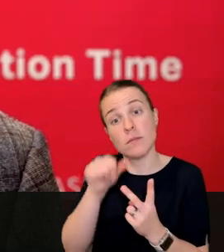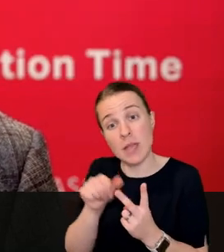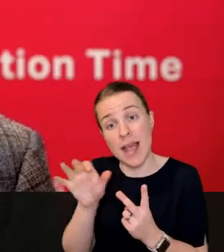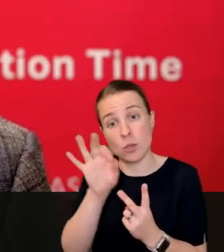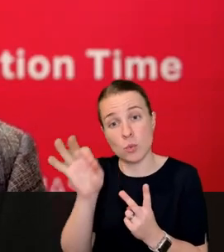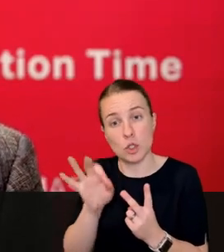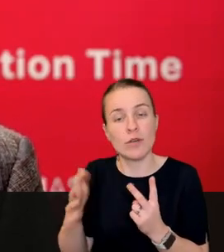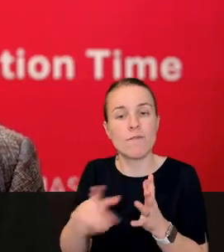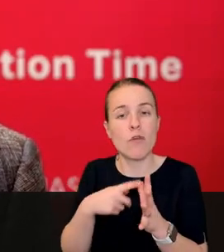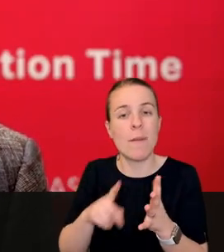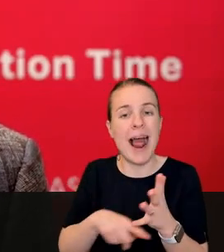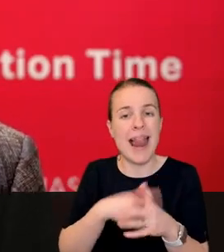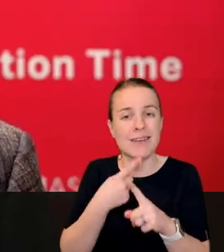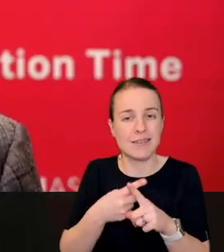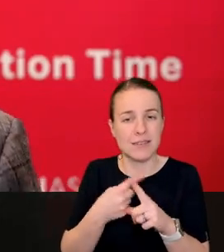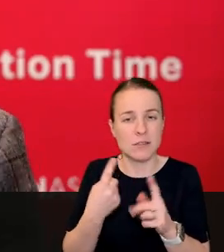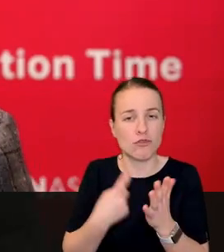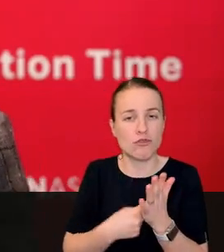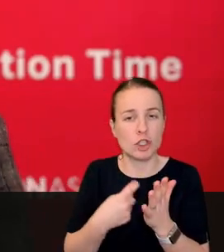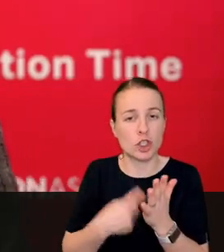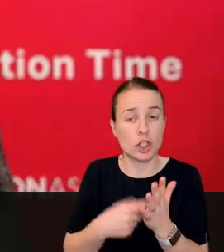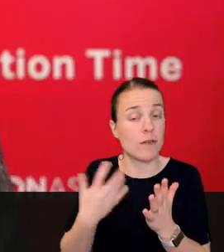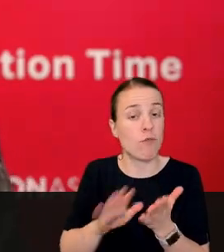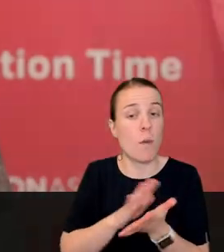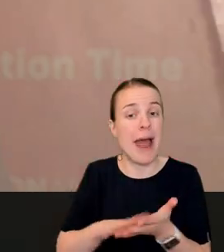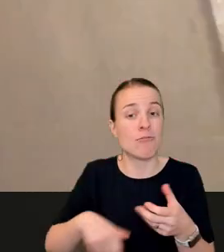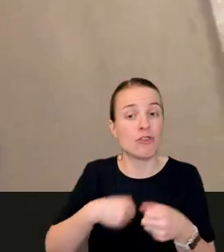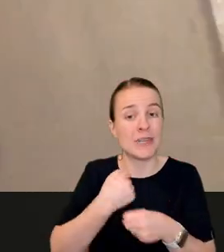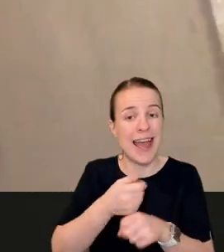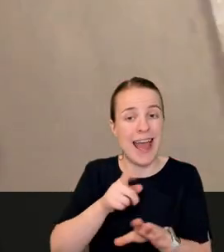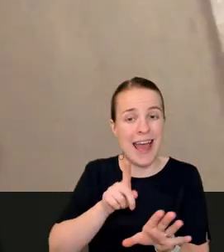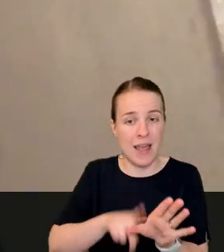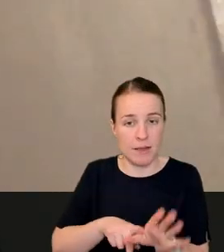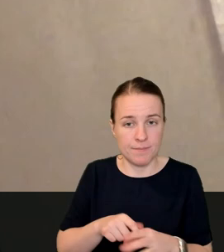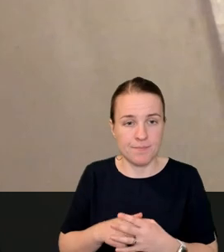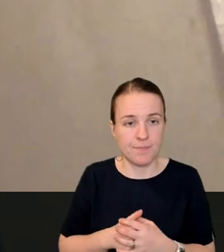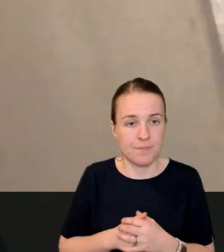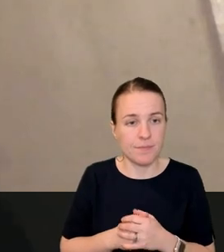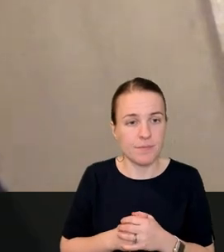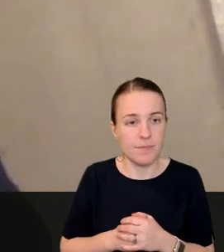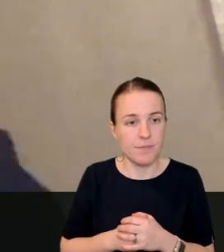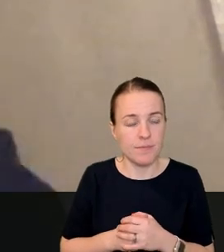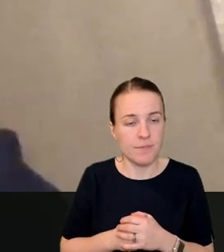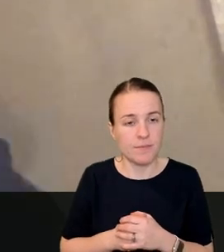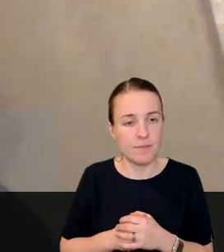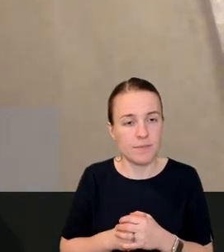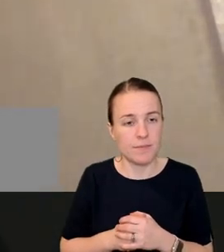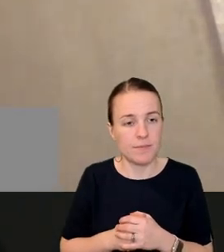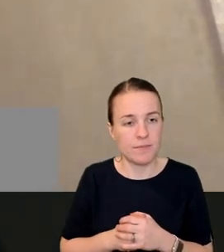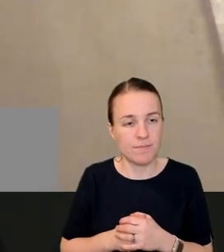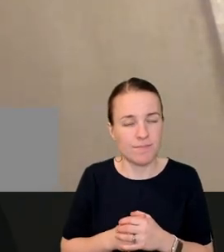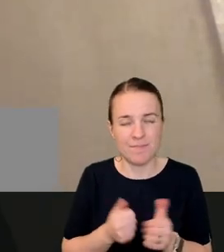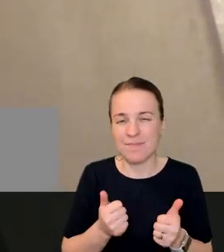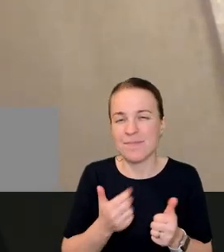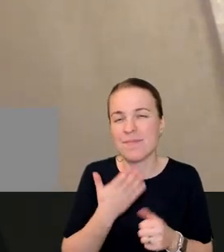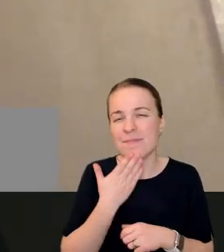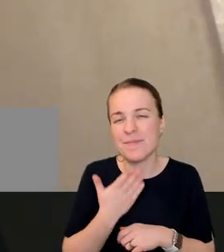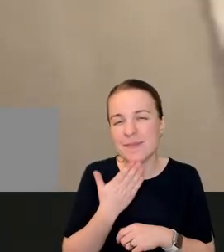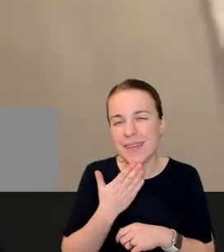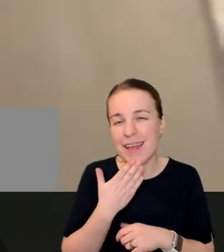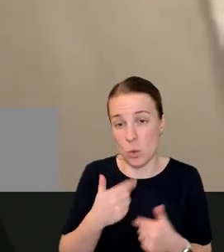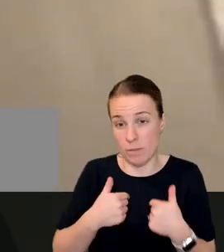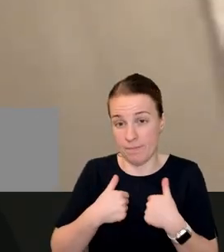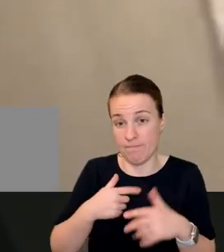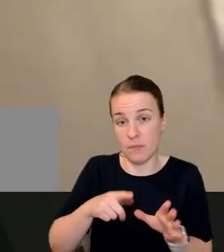Alex Richardson from Haringey. Alex. Thank you. I'm a young professional in